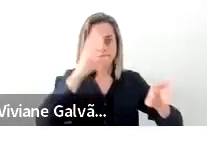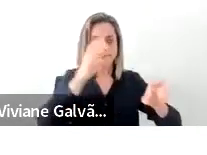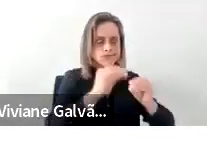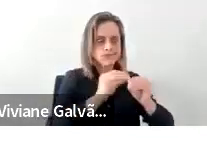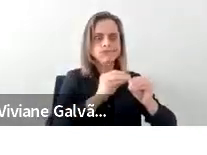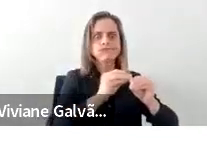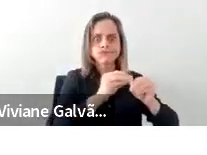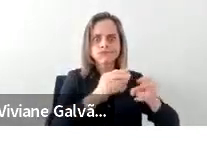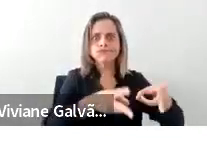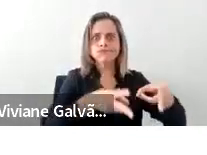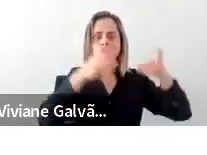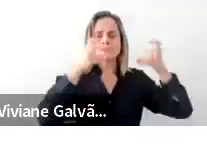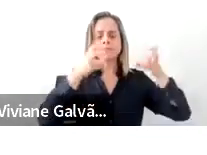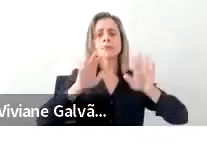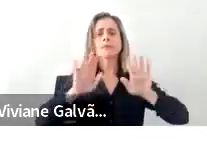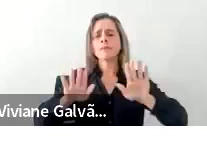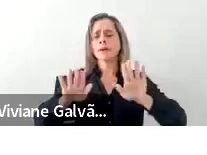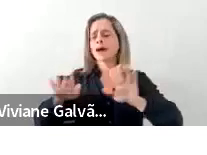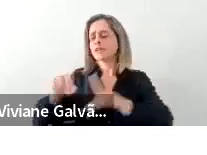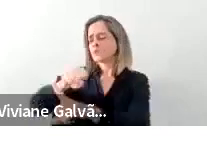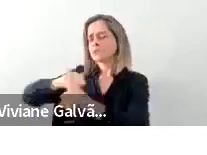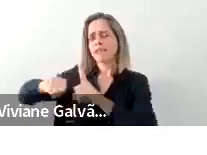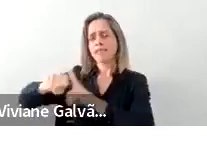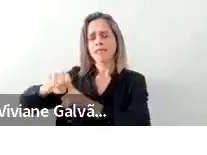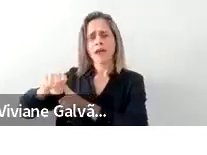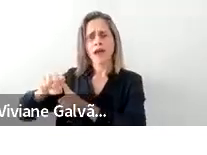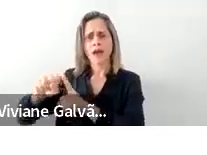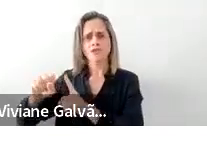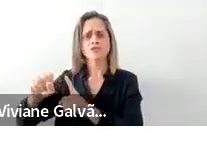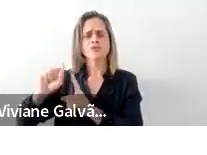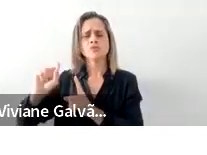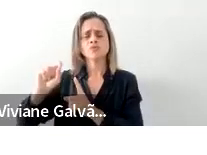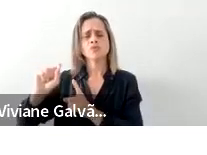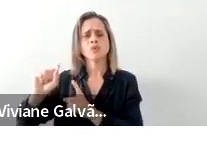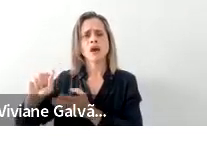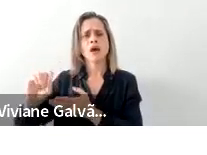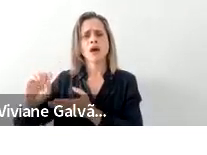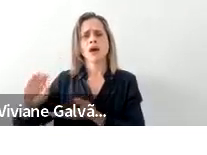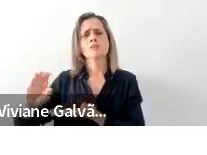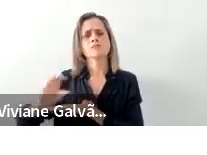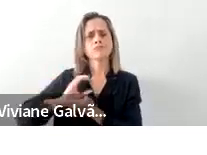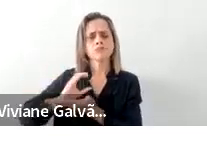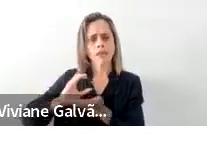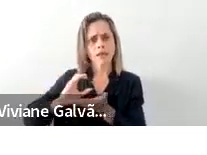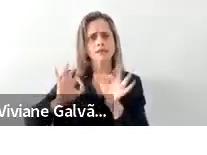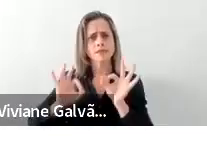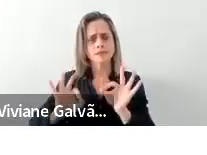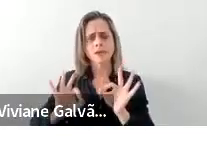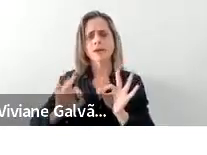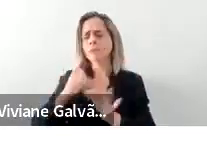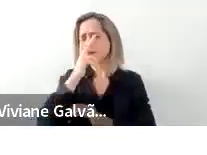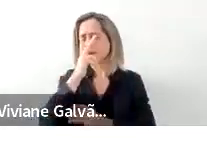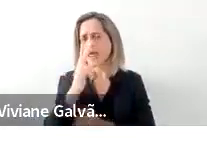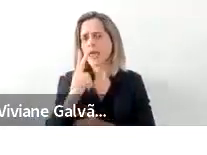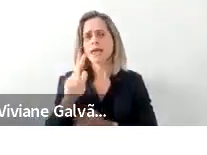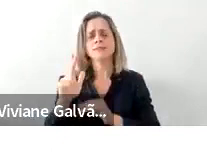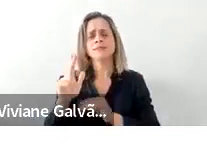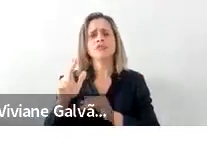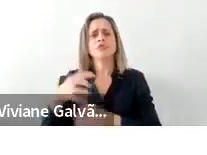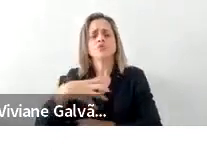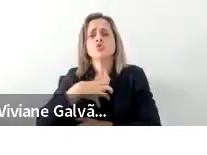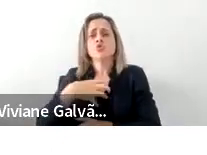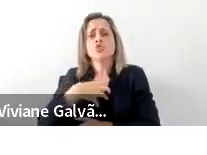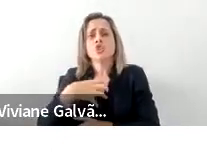labor, or the value form of the commodity, is the economic cell form. and this idea of a